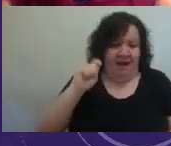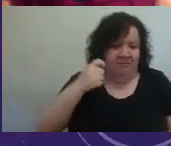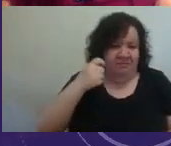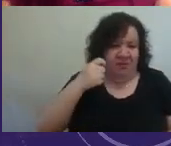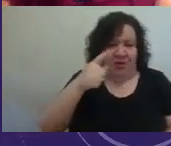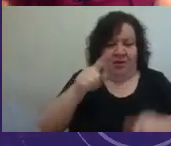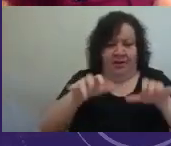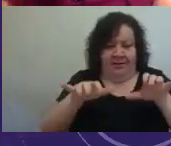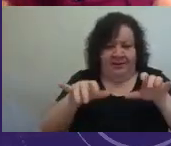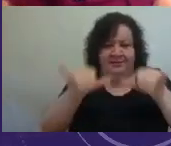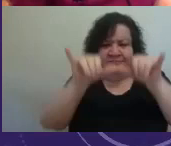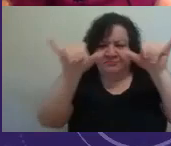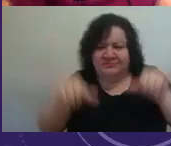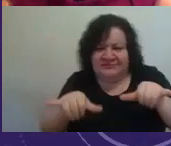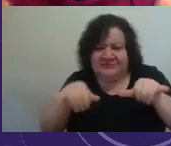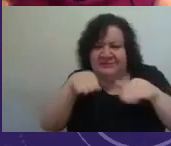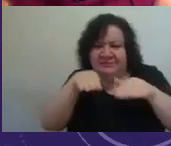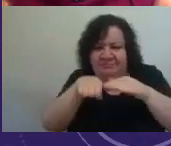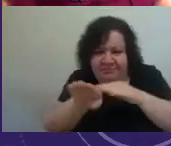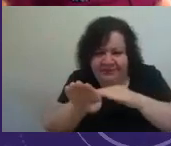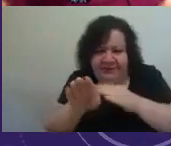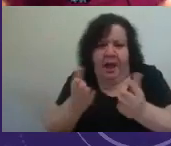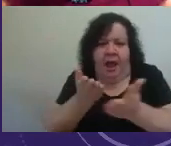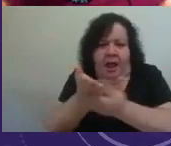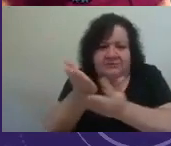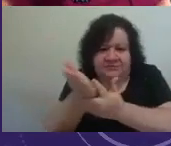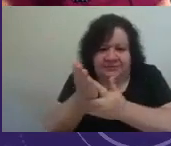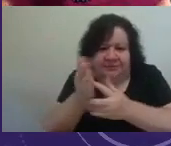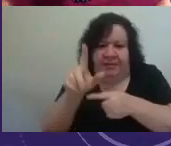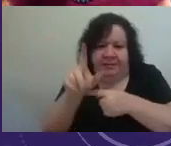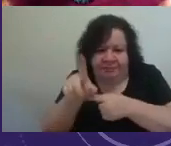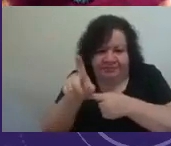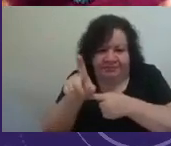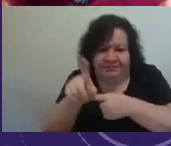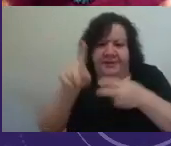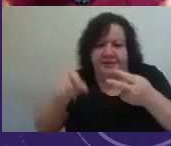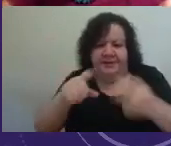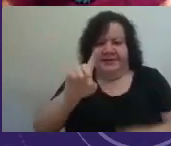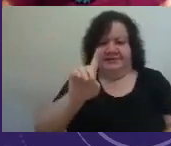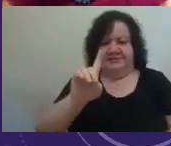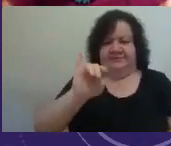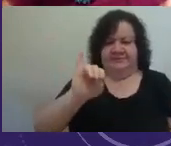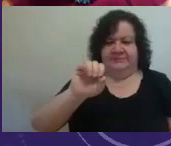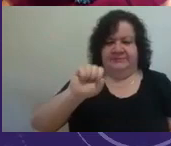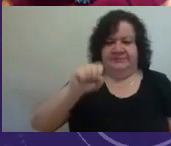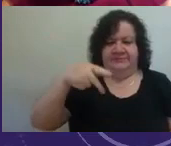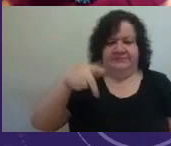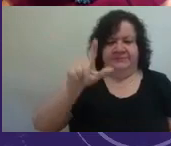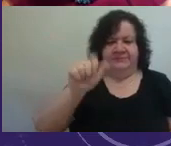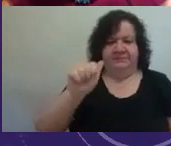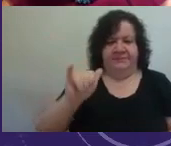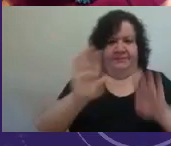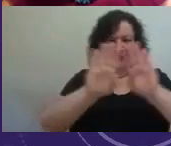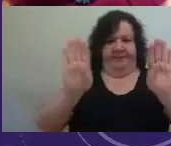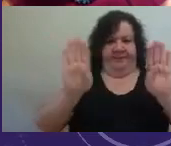Display, check the box for invert colors. That's a lot of steps, and not everyone knows that these